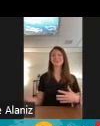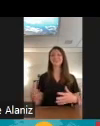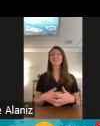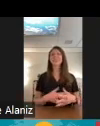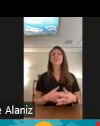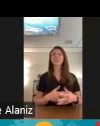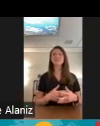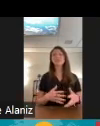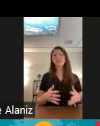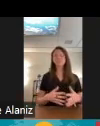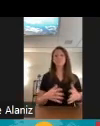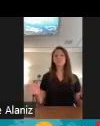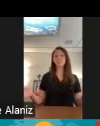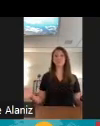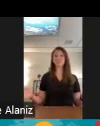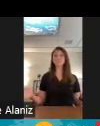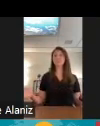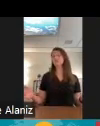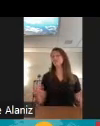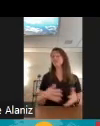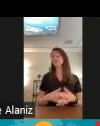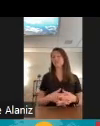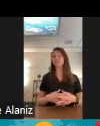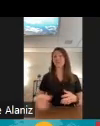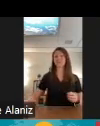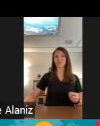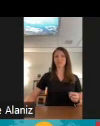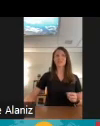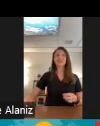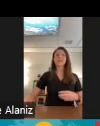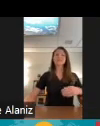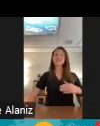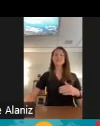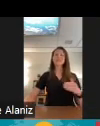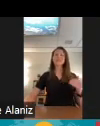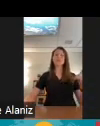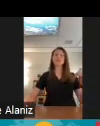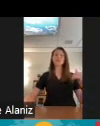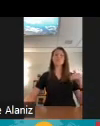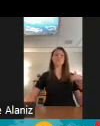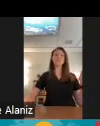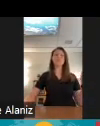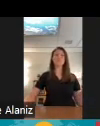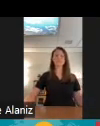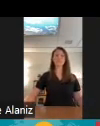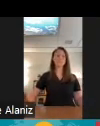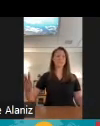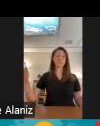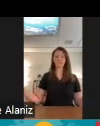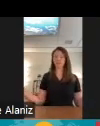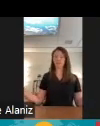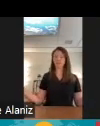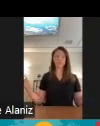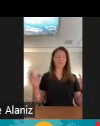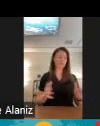long time. But for the most part, the duration of the intervention is not that long. And then also, research looks at acute